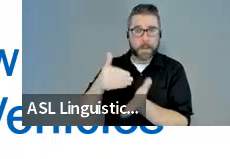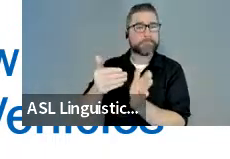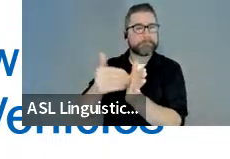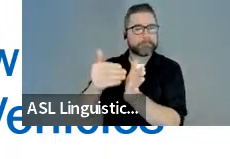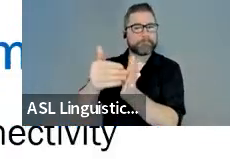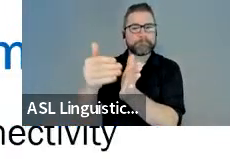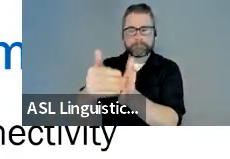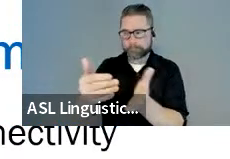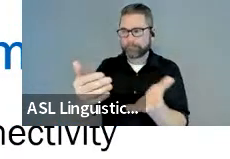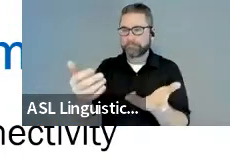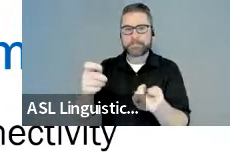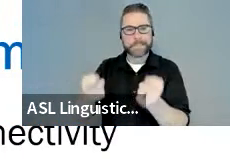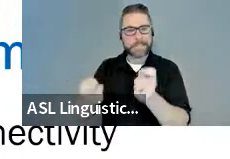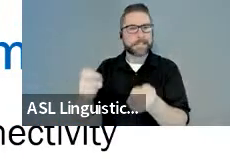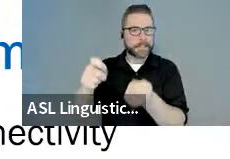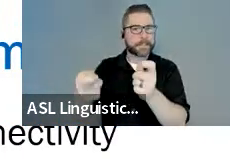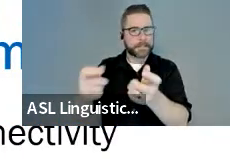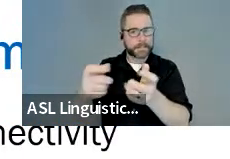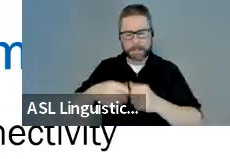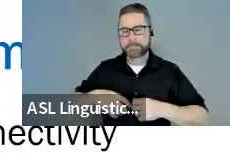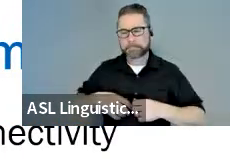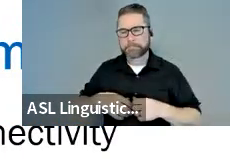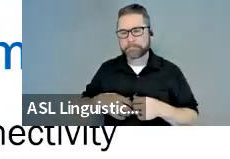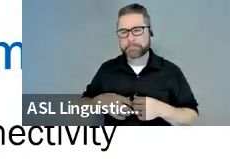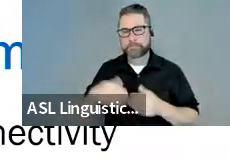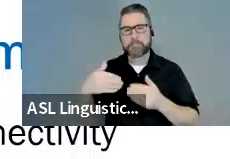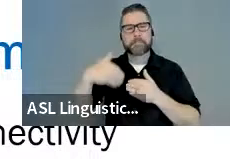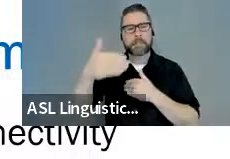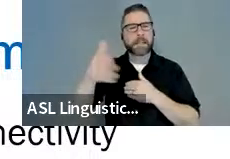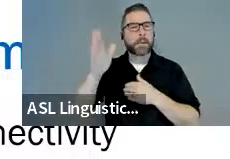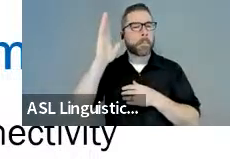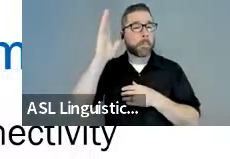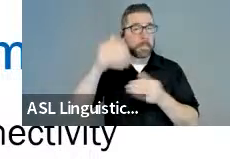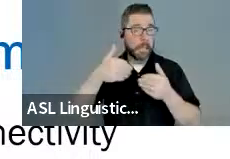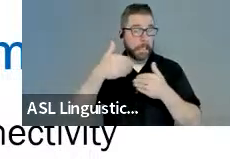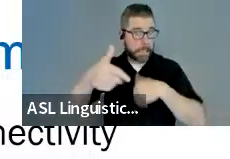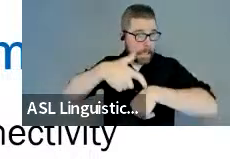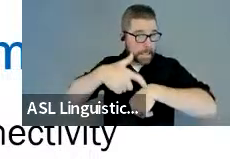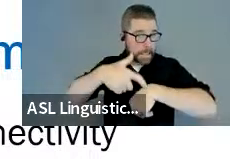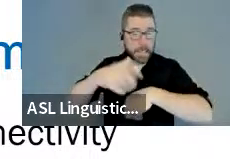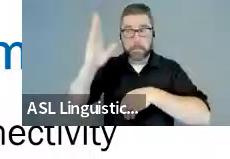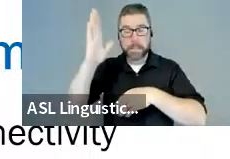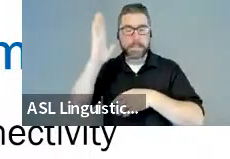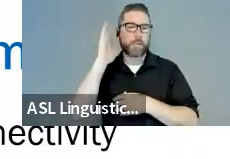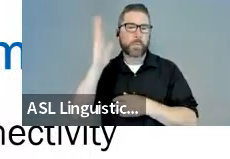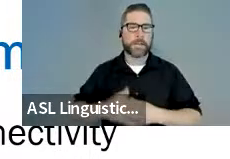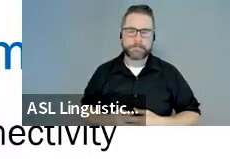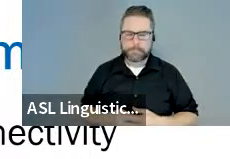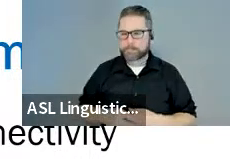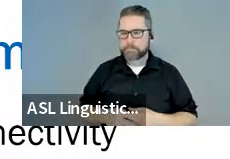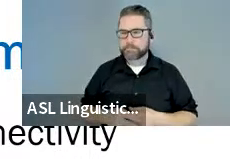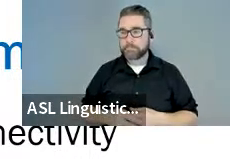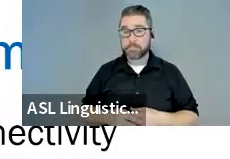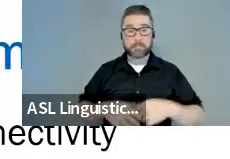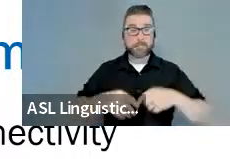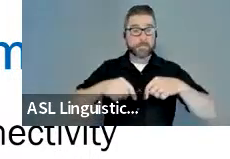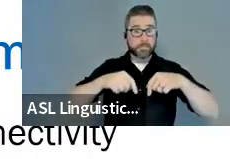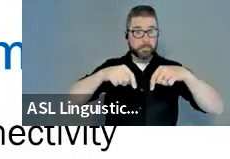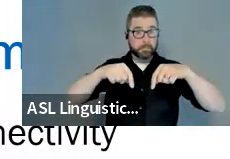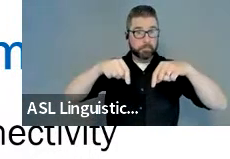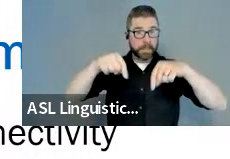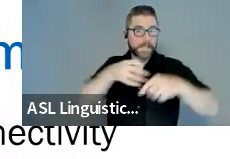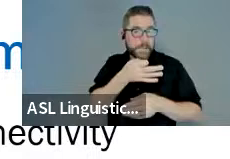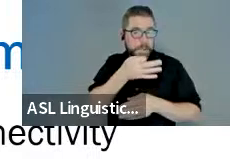presentation next time. Maybe just to set us up for this discussion, we have a really great discussion after this. I wonder if we'll